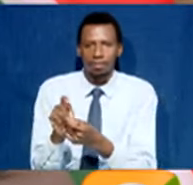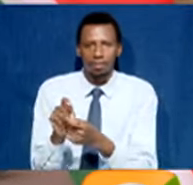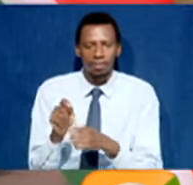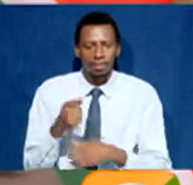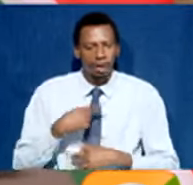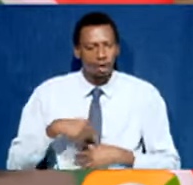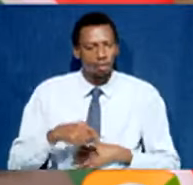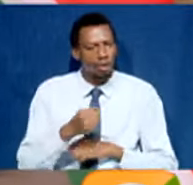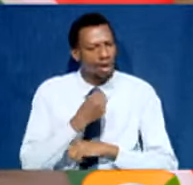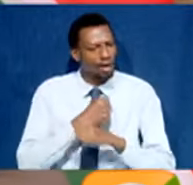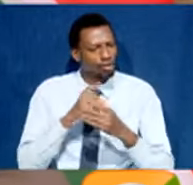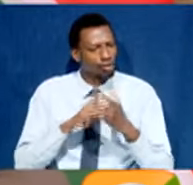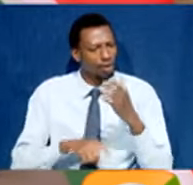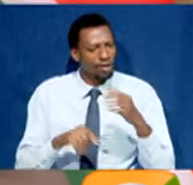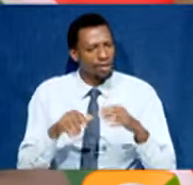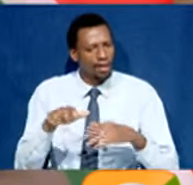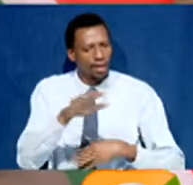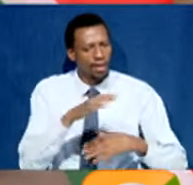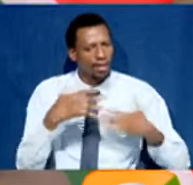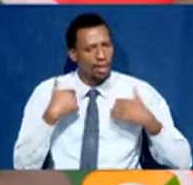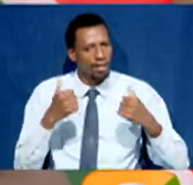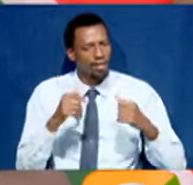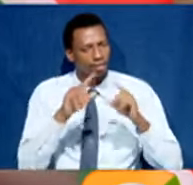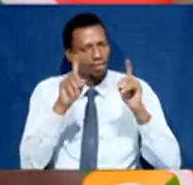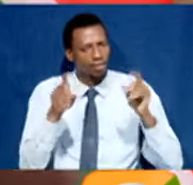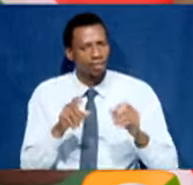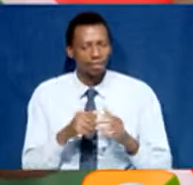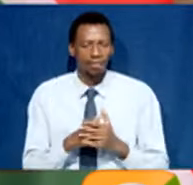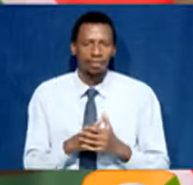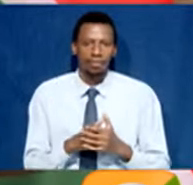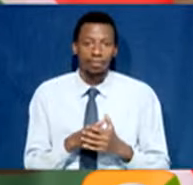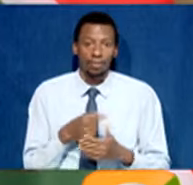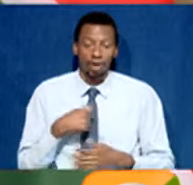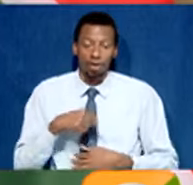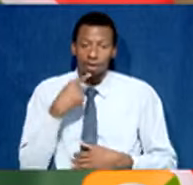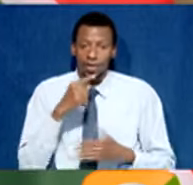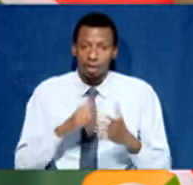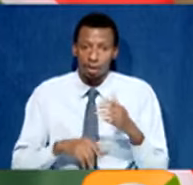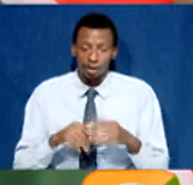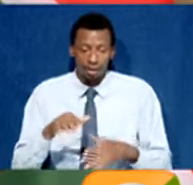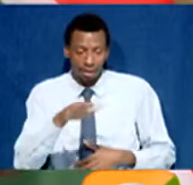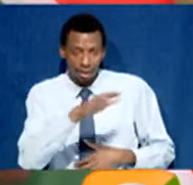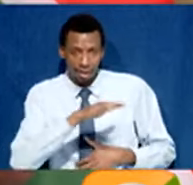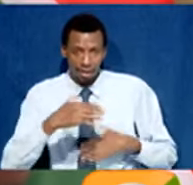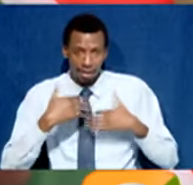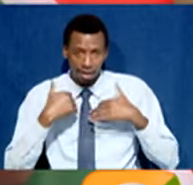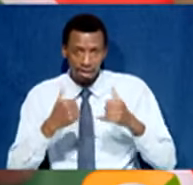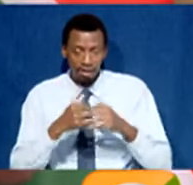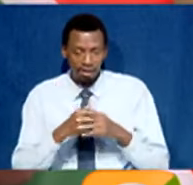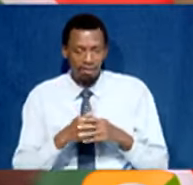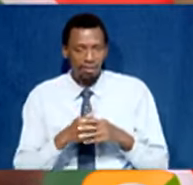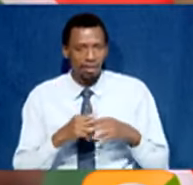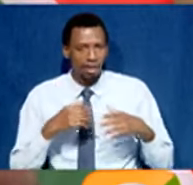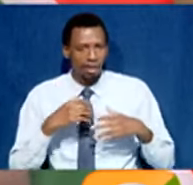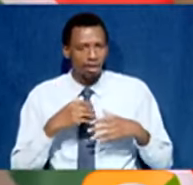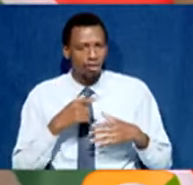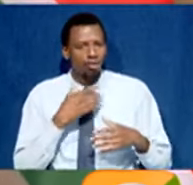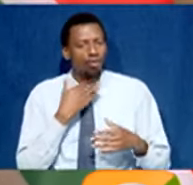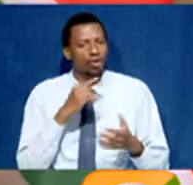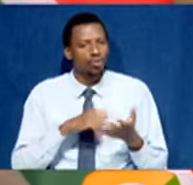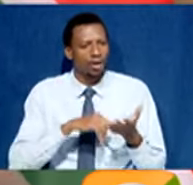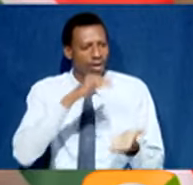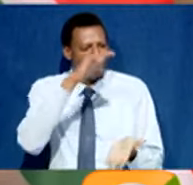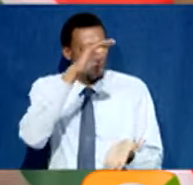health? We are saying in health, we want to reduce those who are, and they are, by the way,